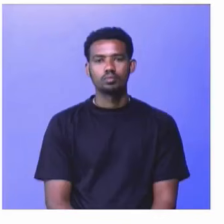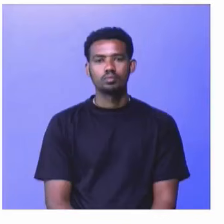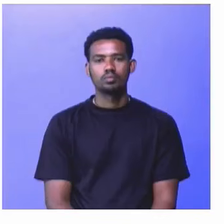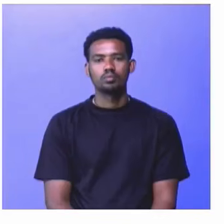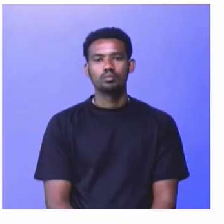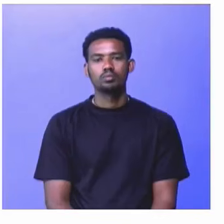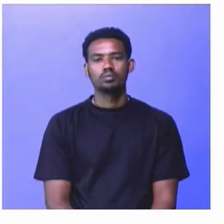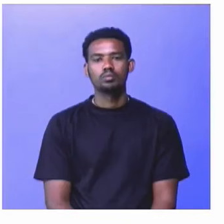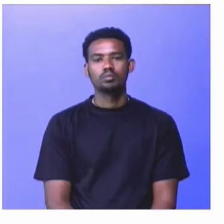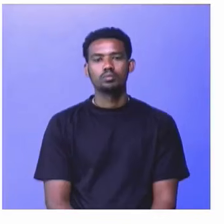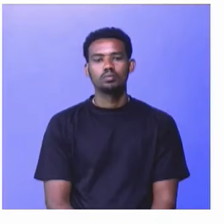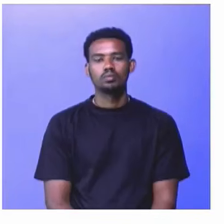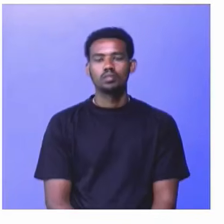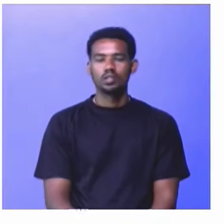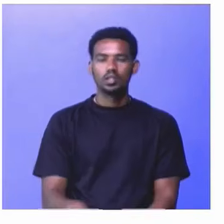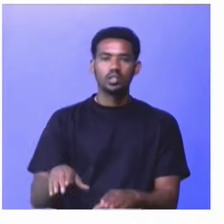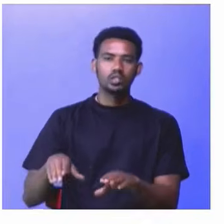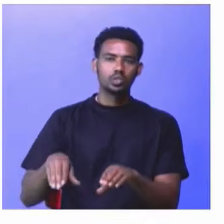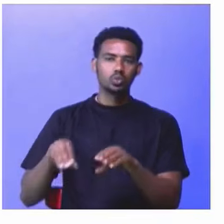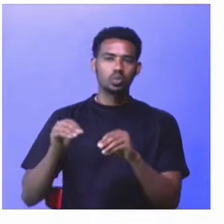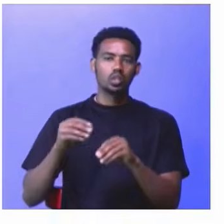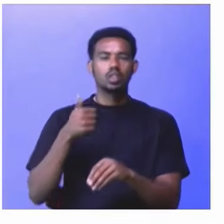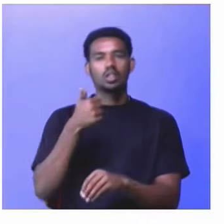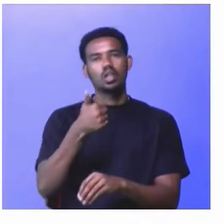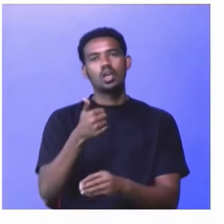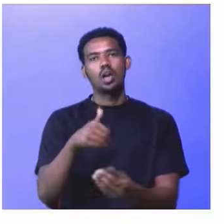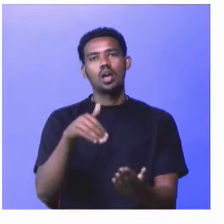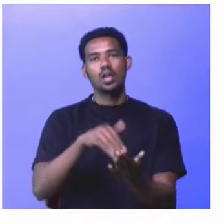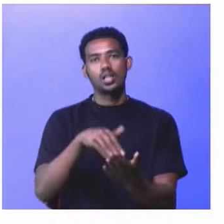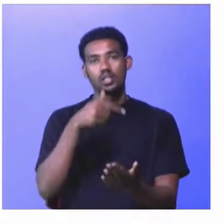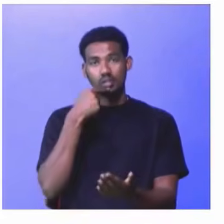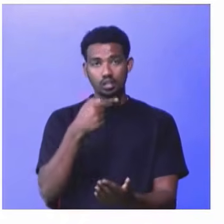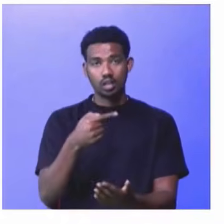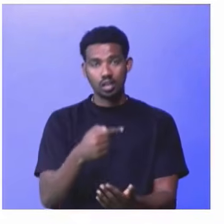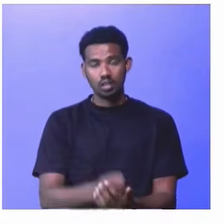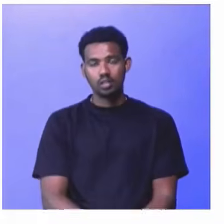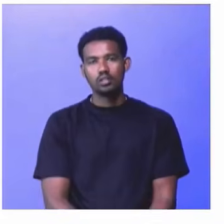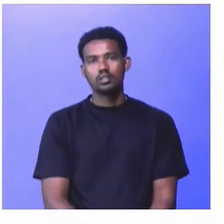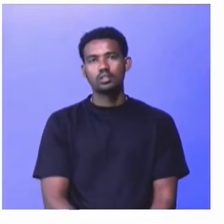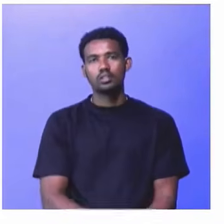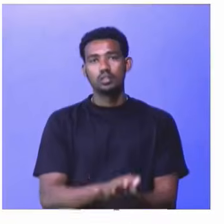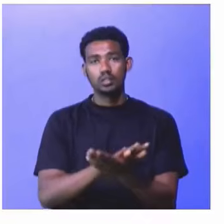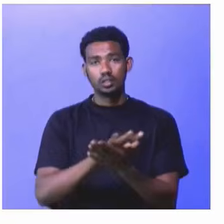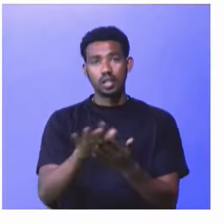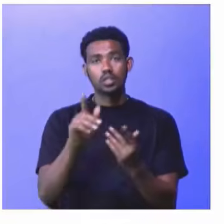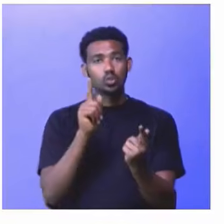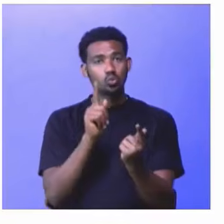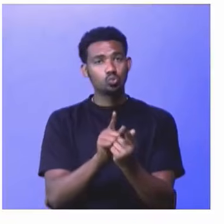So here is student A again. Say what? Nice to meet you too.